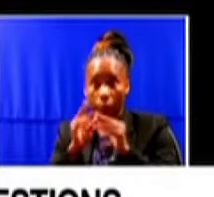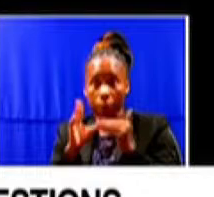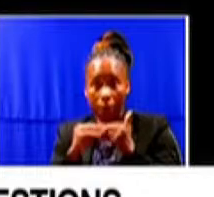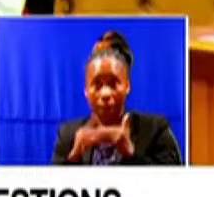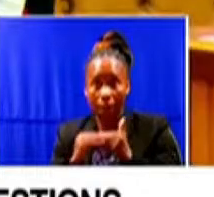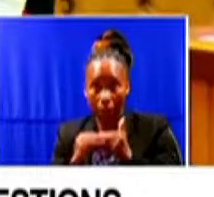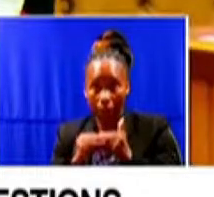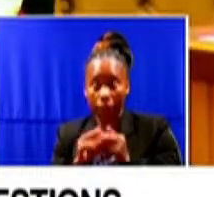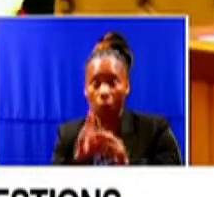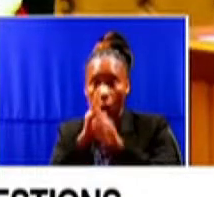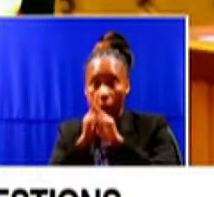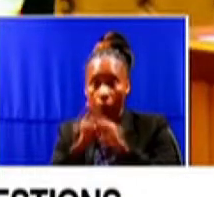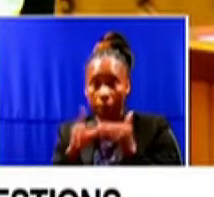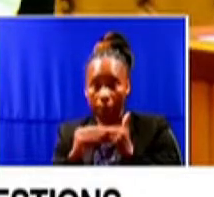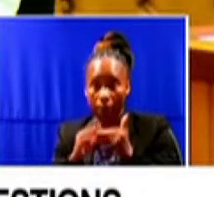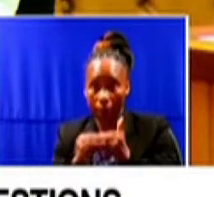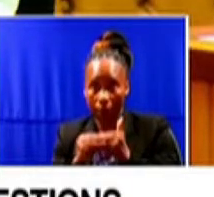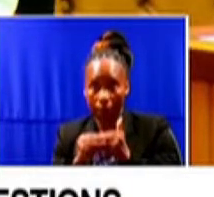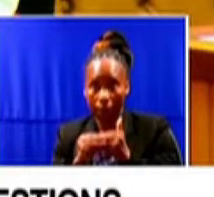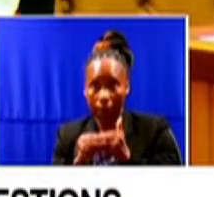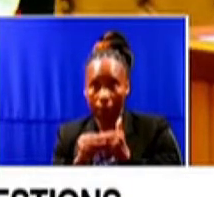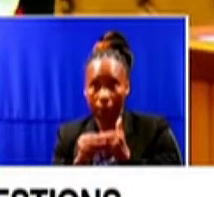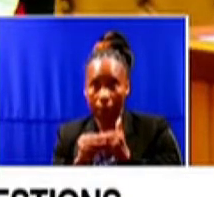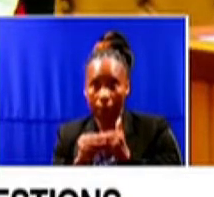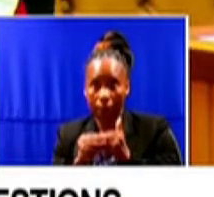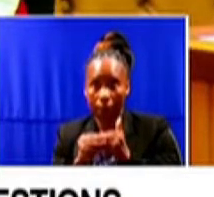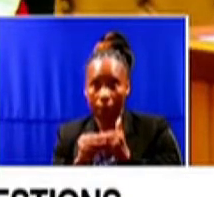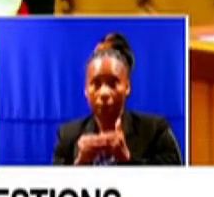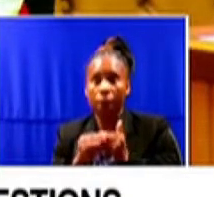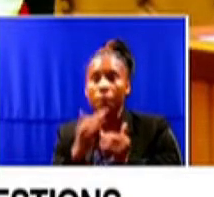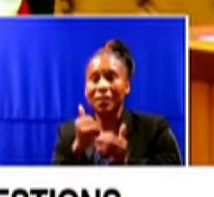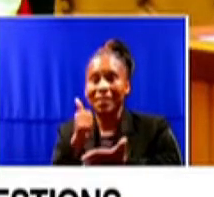honorable member,